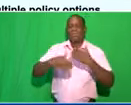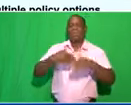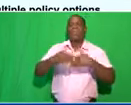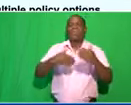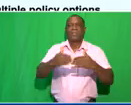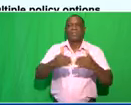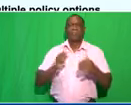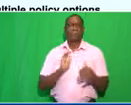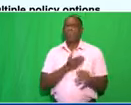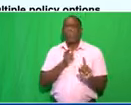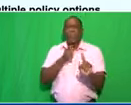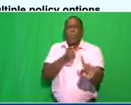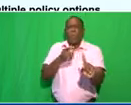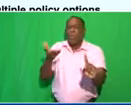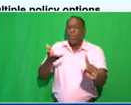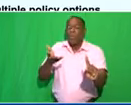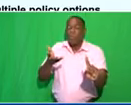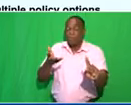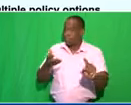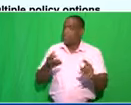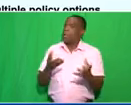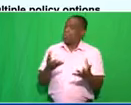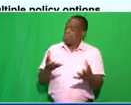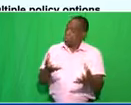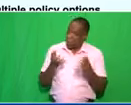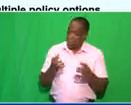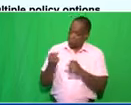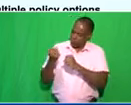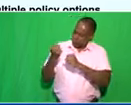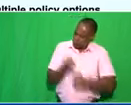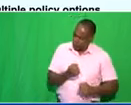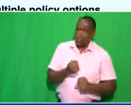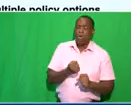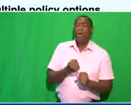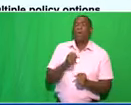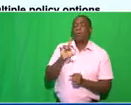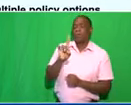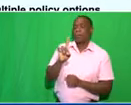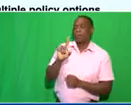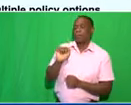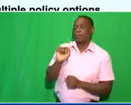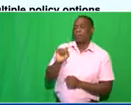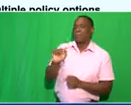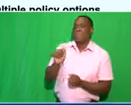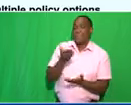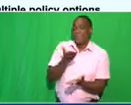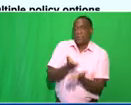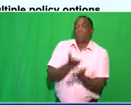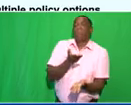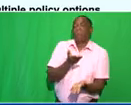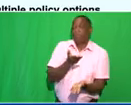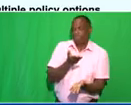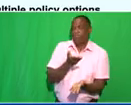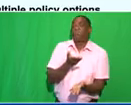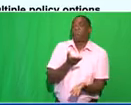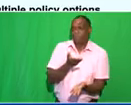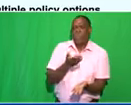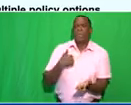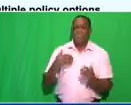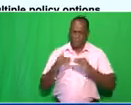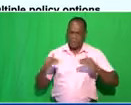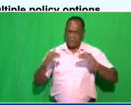to use robust evidence. And you have different levels of evidence according to the hierarchy of evidence. So we